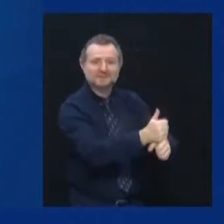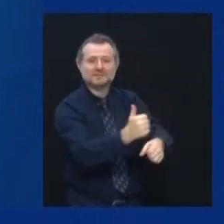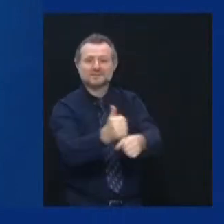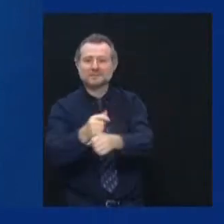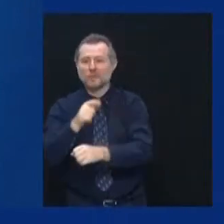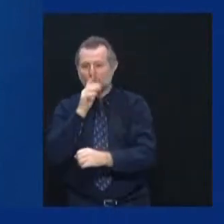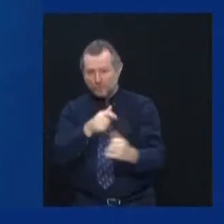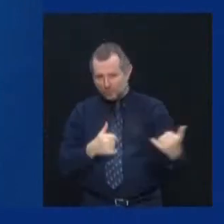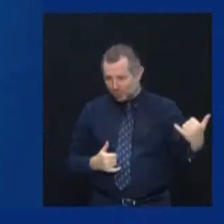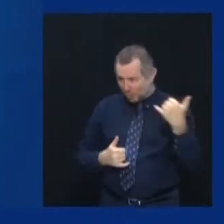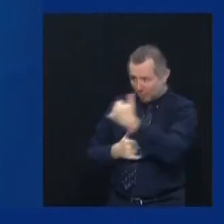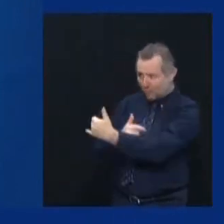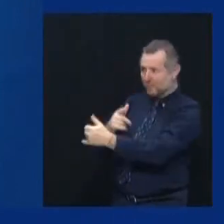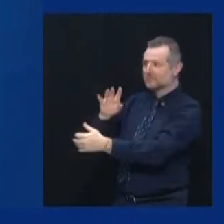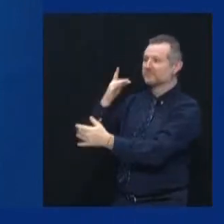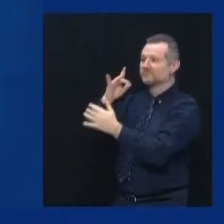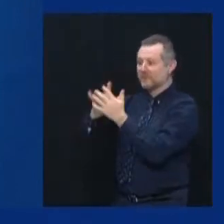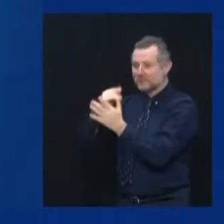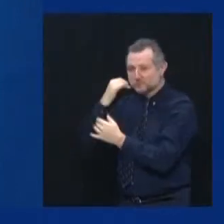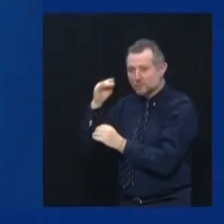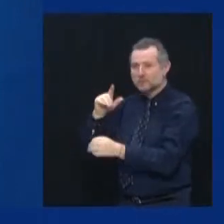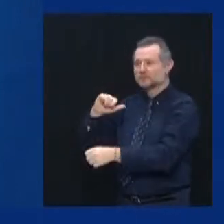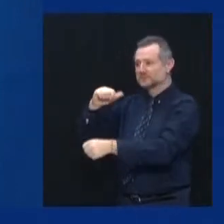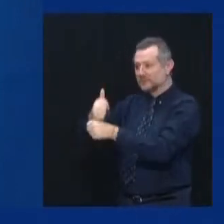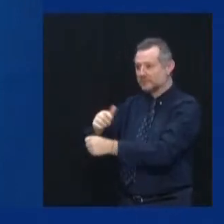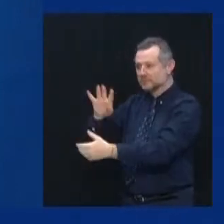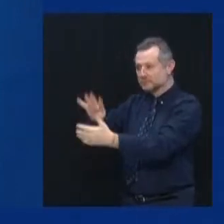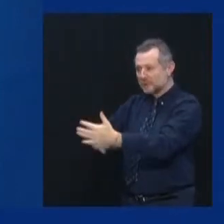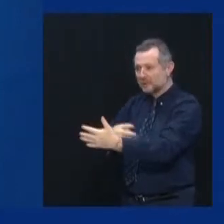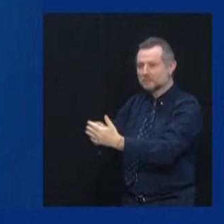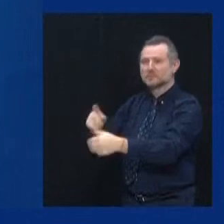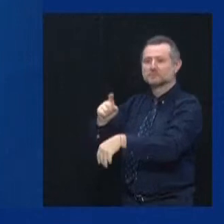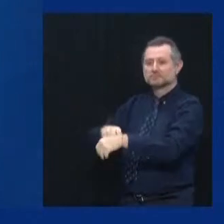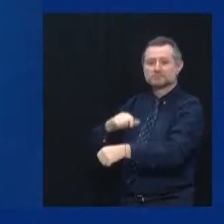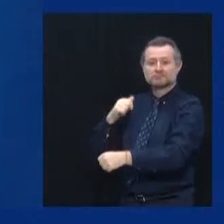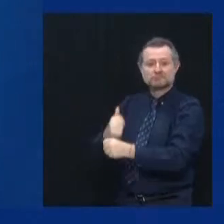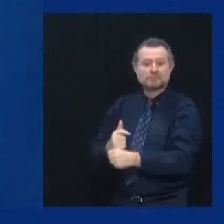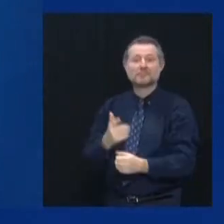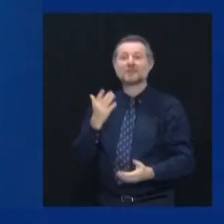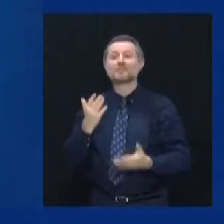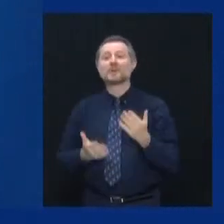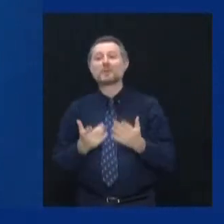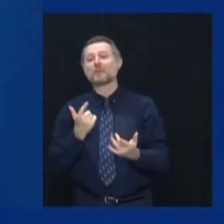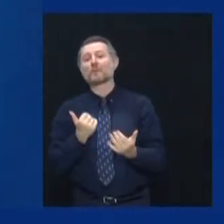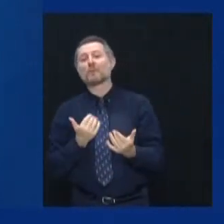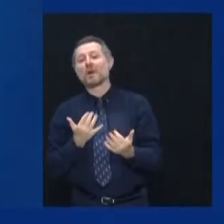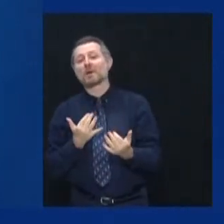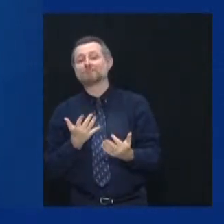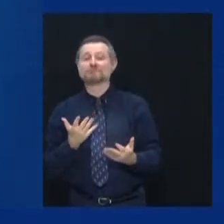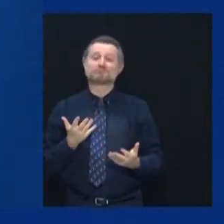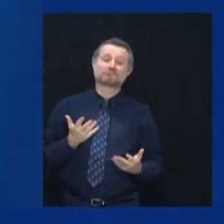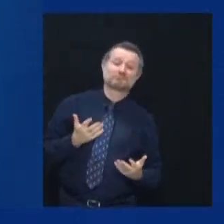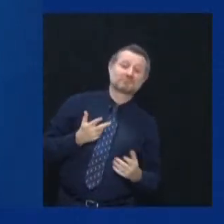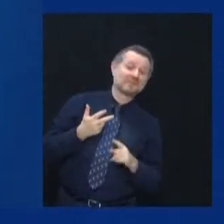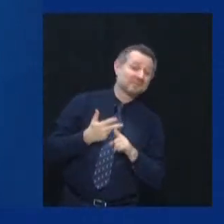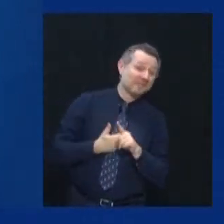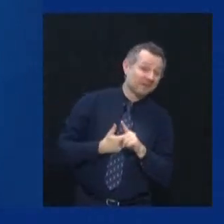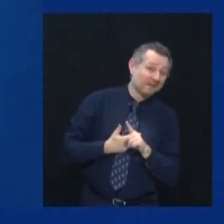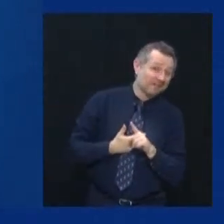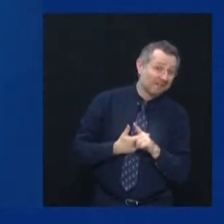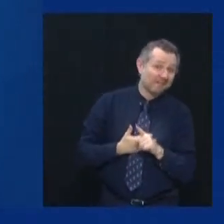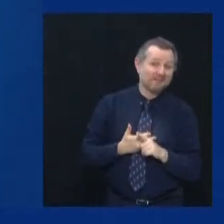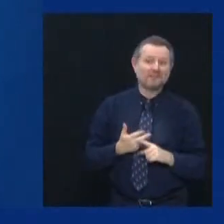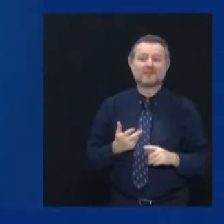pharmacy will give you an appointment. Don't be surprised that the appointment is 3 months